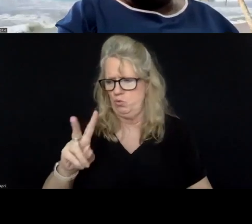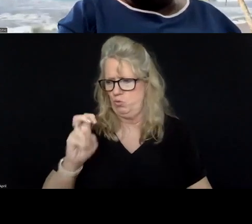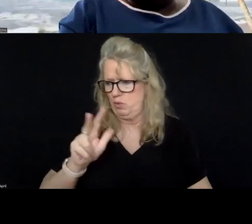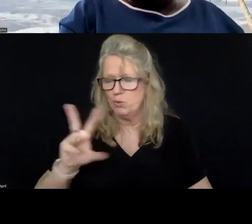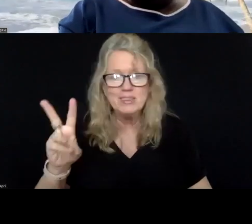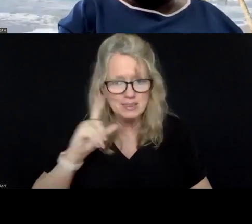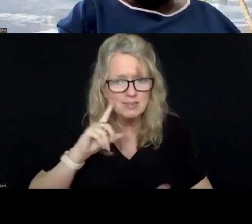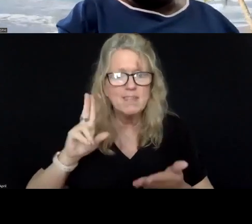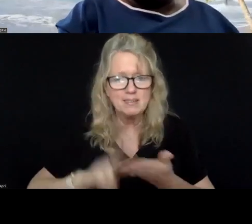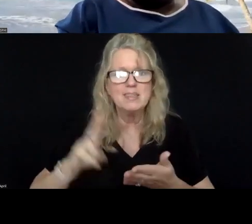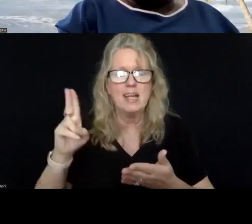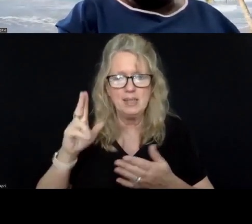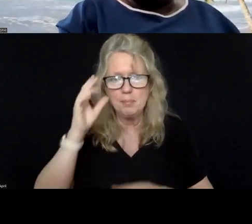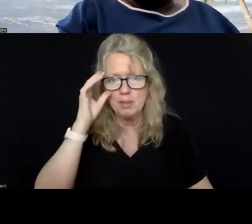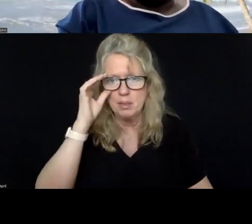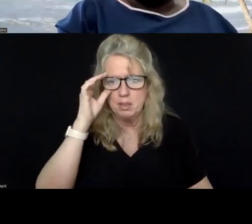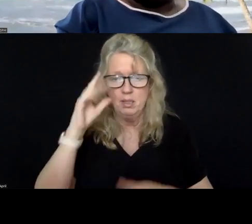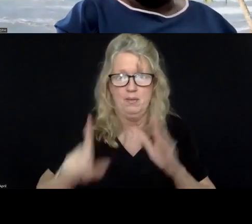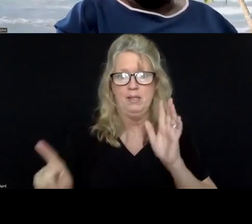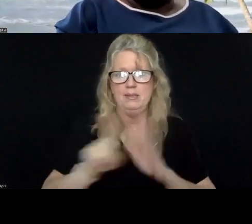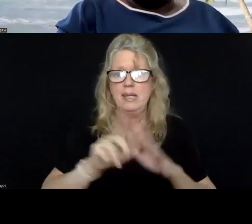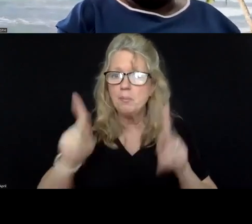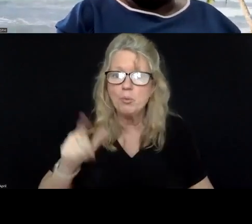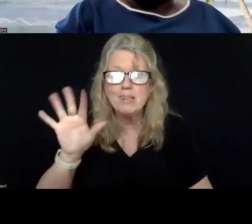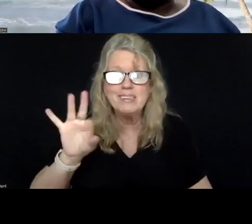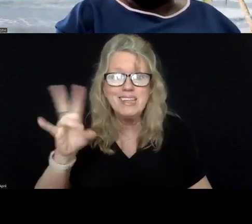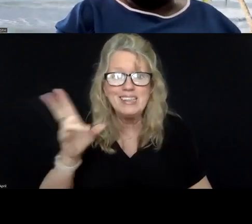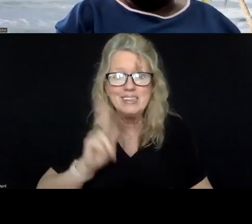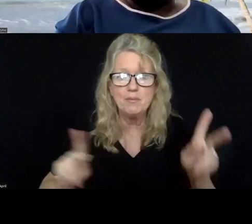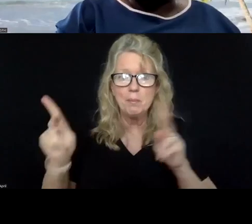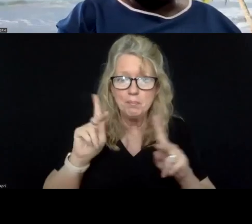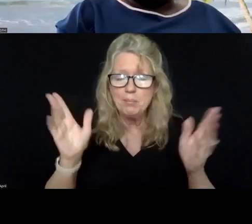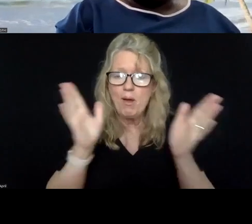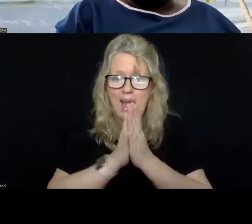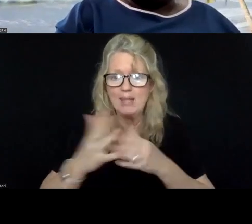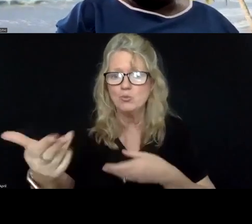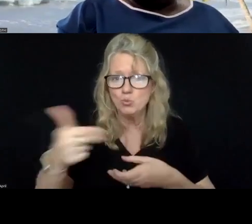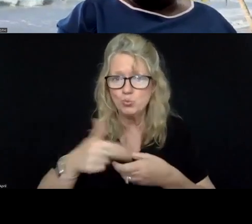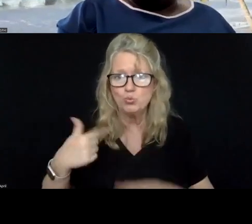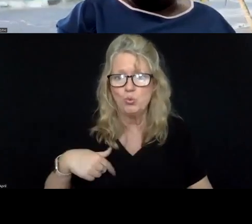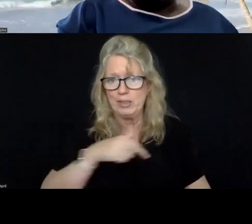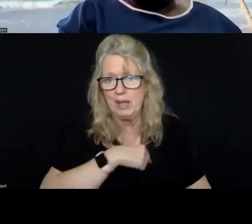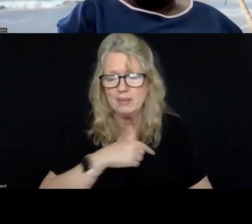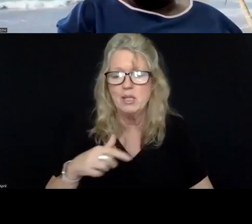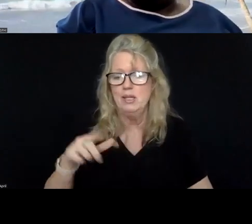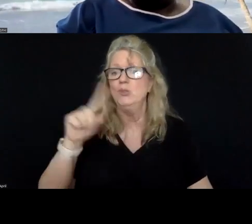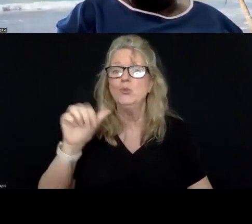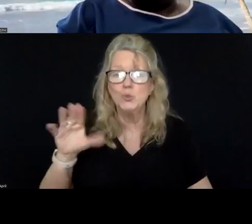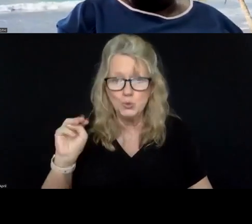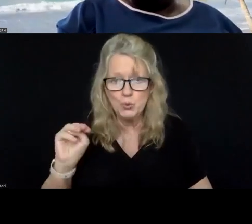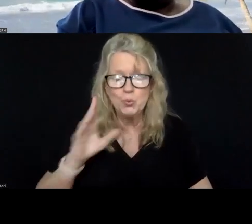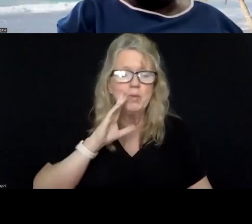that signed up to attend in person. There were 97 people asking to join us via Zoom,